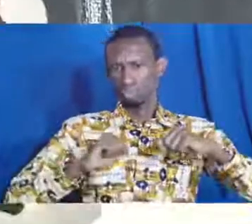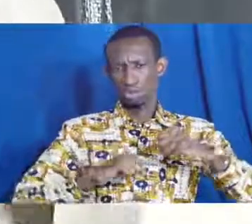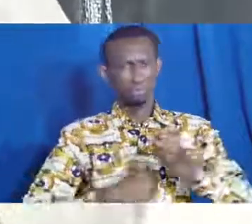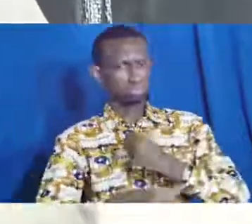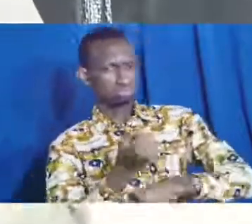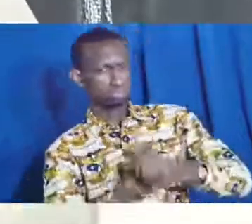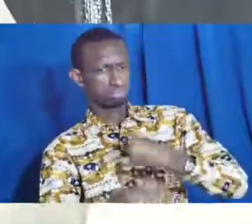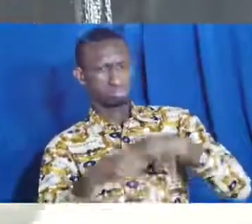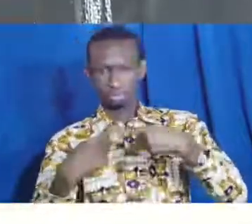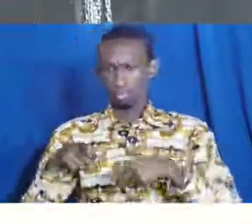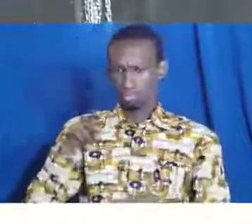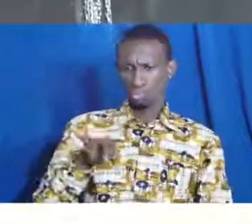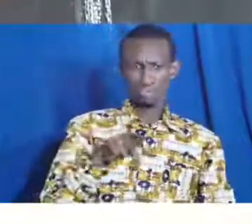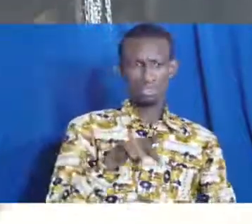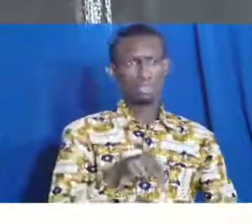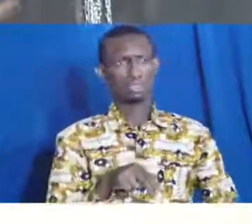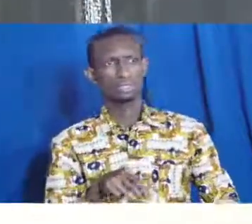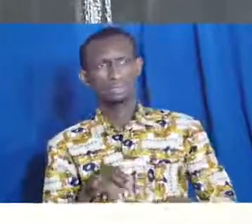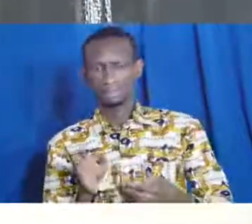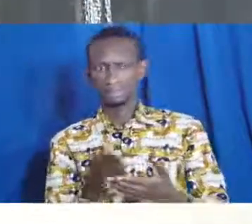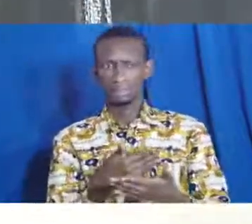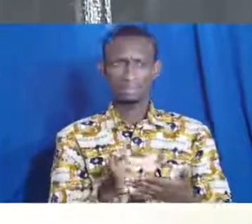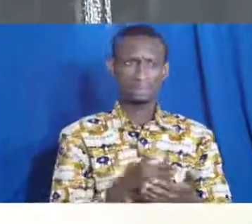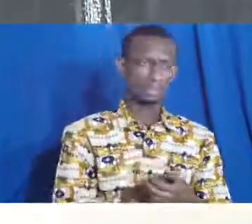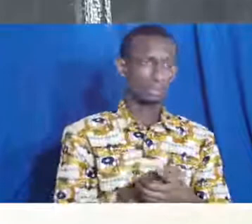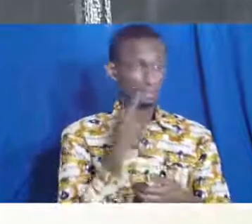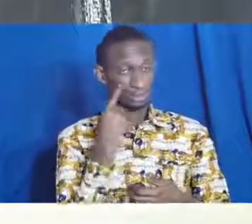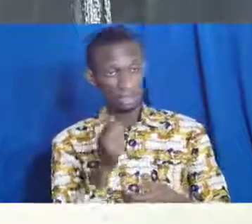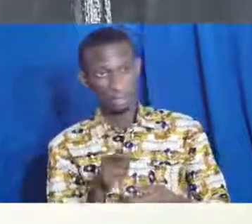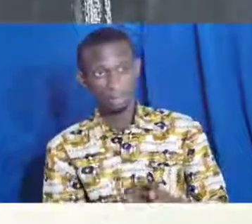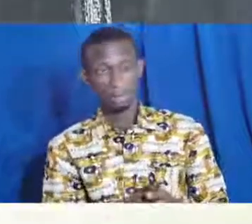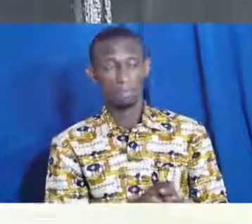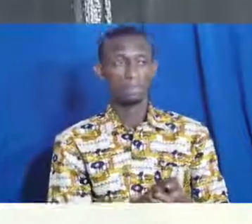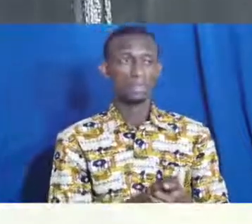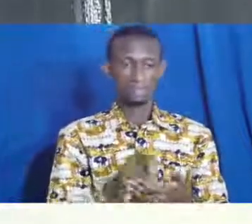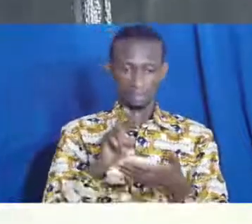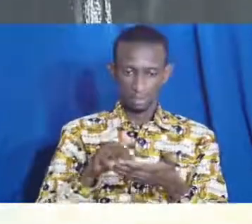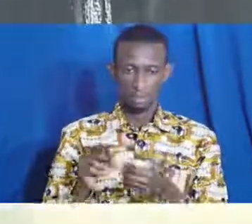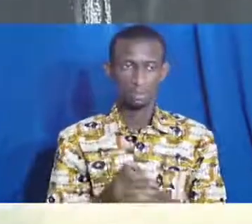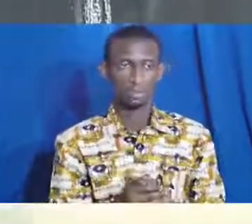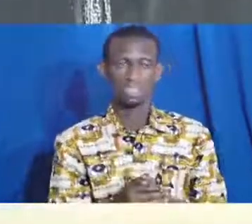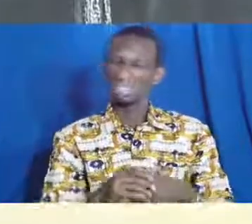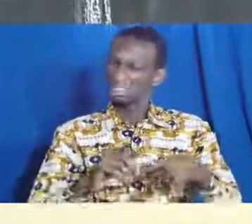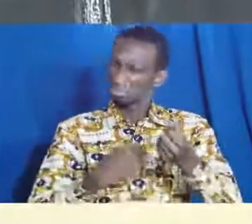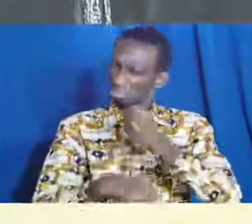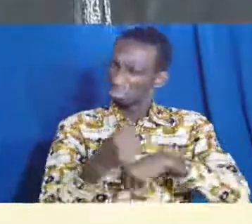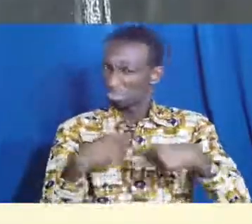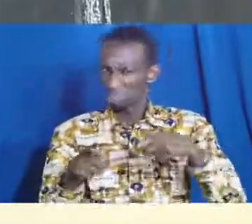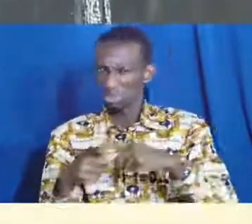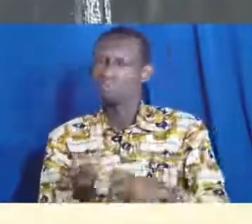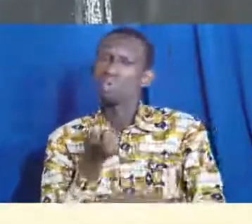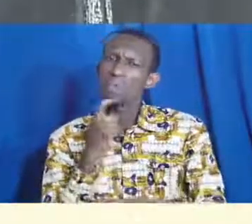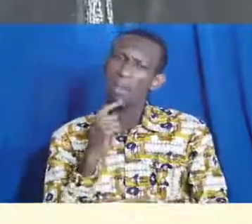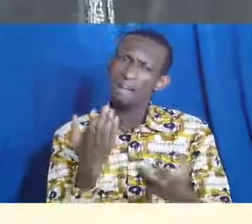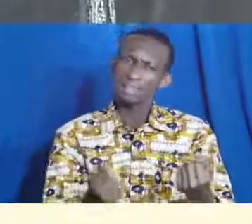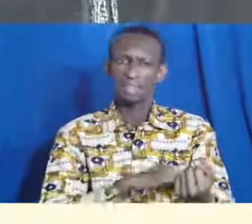when you are reading and thinking, or whichever activity you are doing, you will need the energy. And this is one of